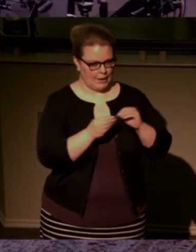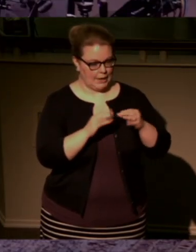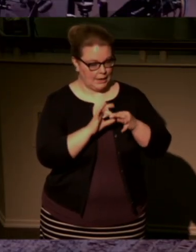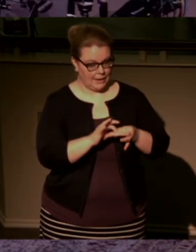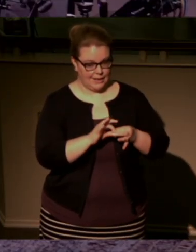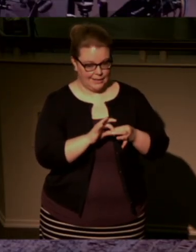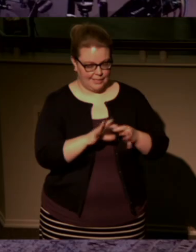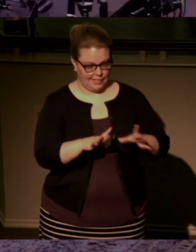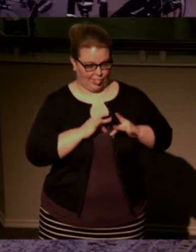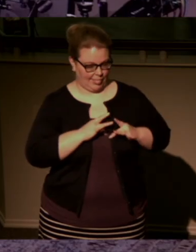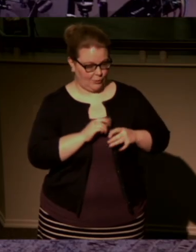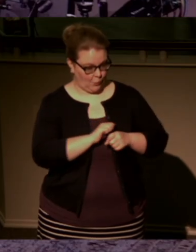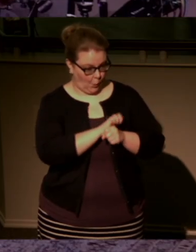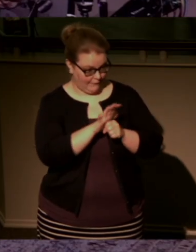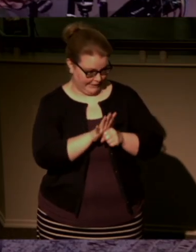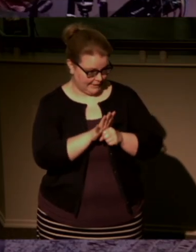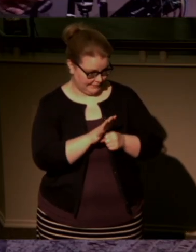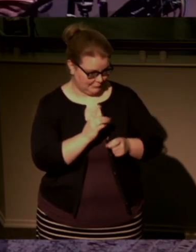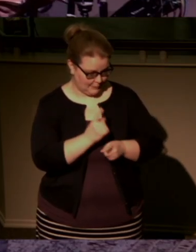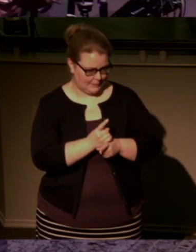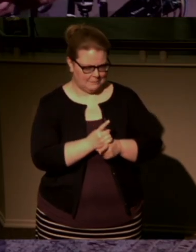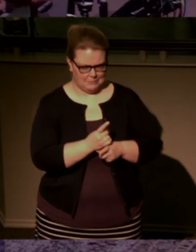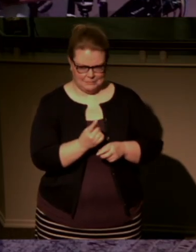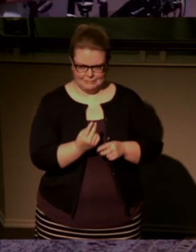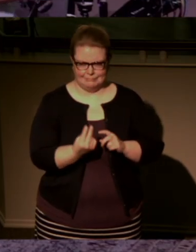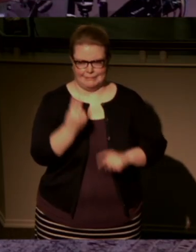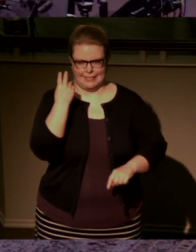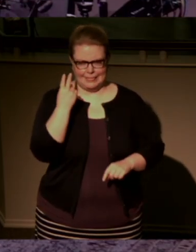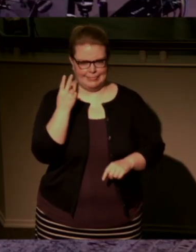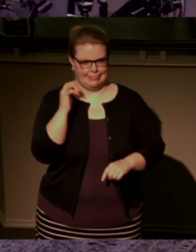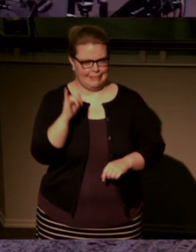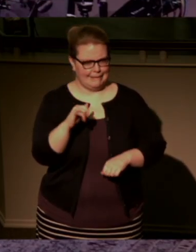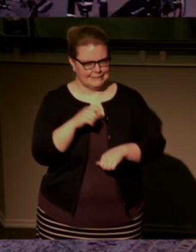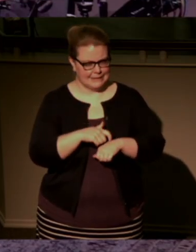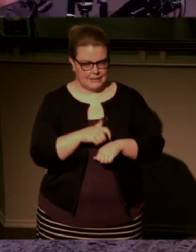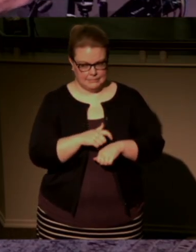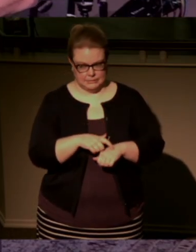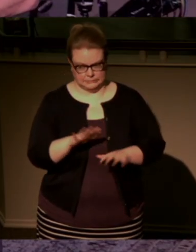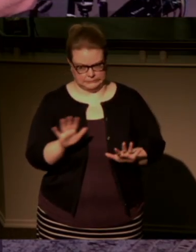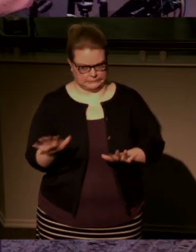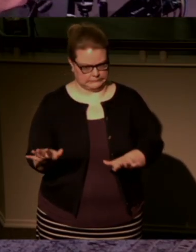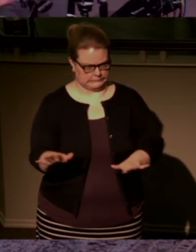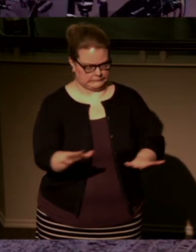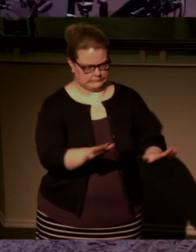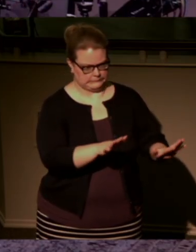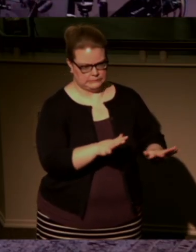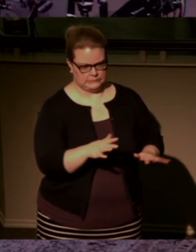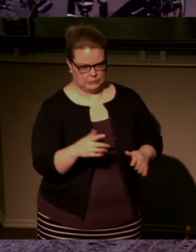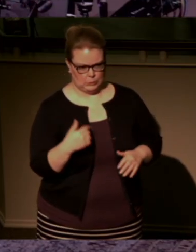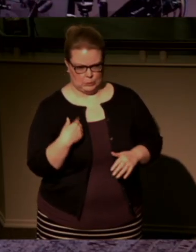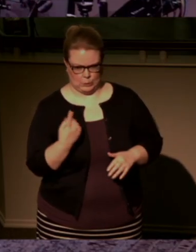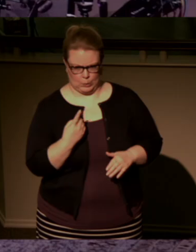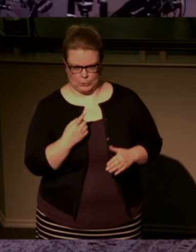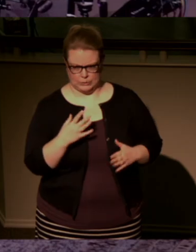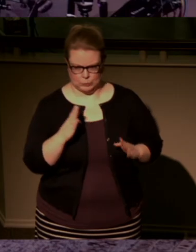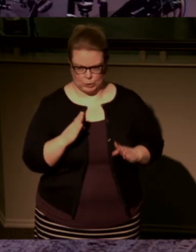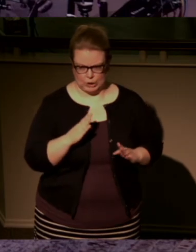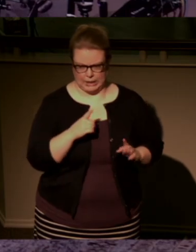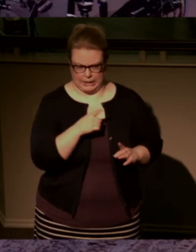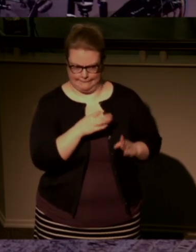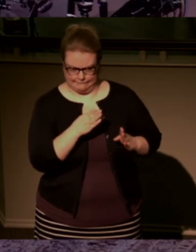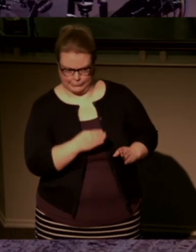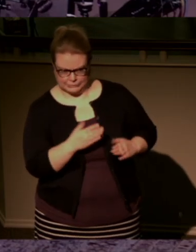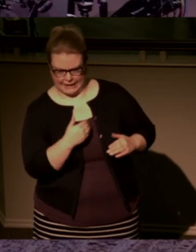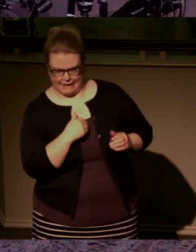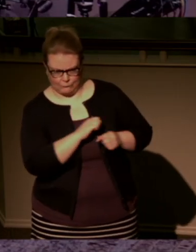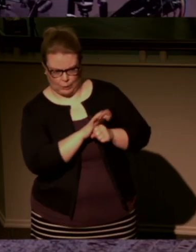Do you remember those days where it was a big deal and we were all anxious that we had encountered somebody with COVID?